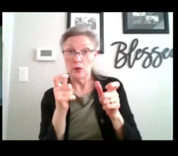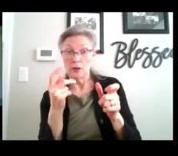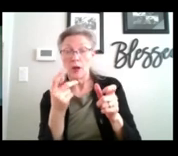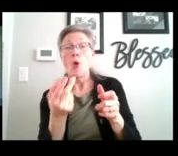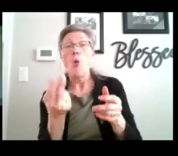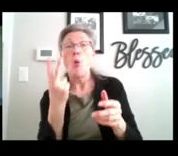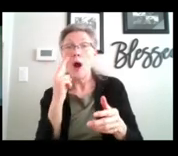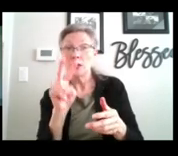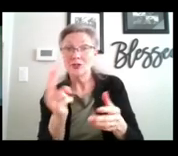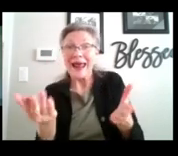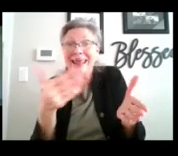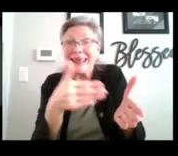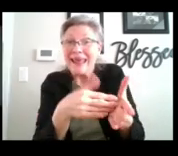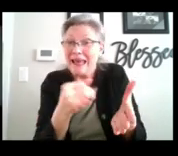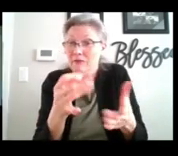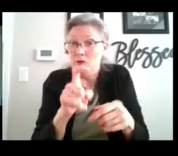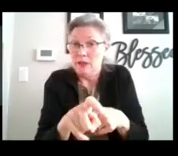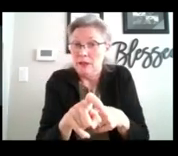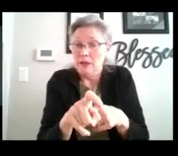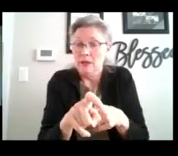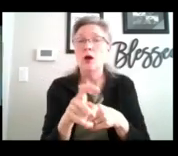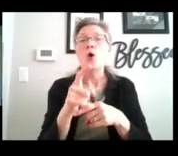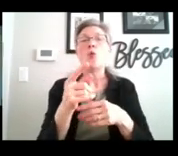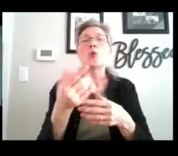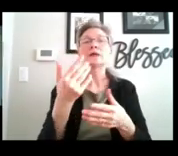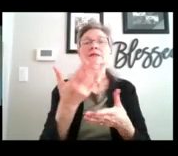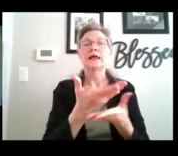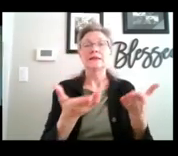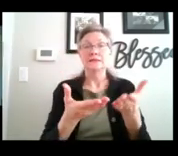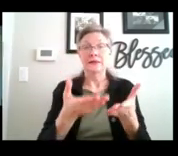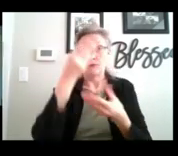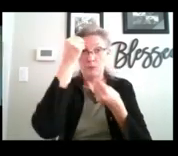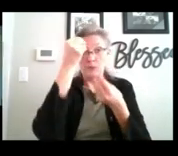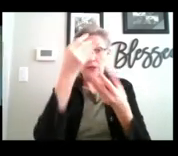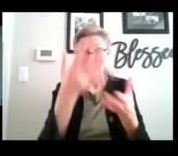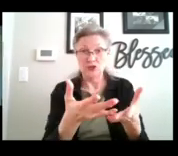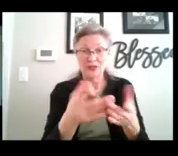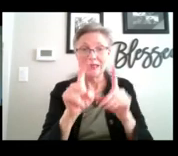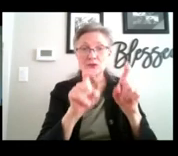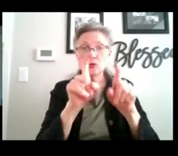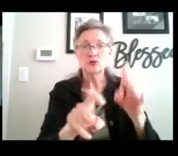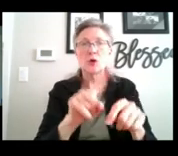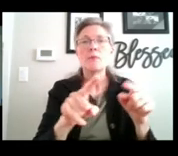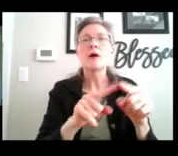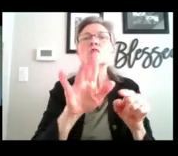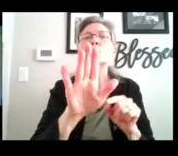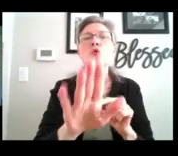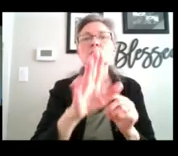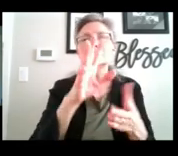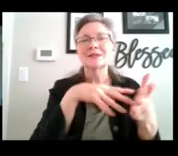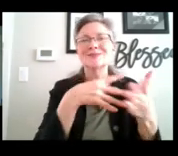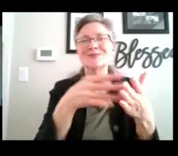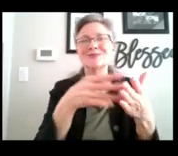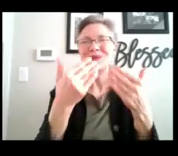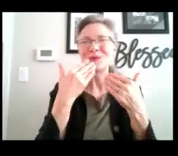this information and then answering some questions about the schedule that you created for yourself. Thanks, guys. Good luck.